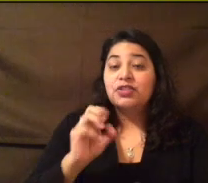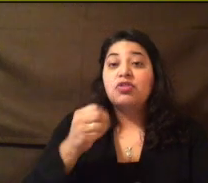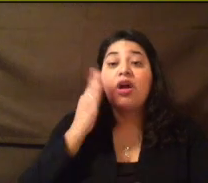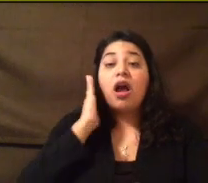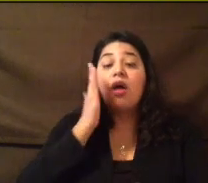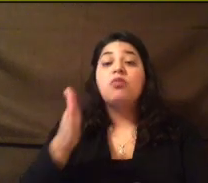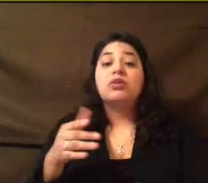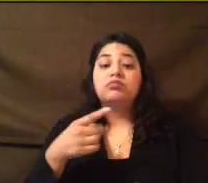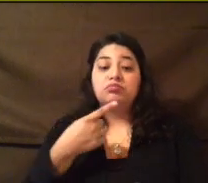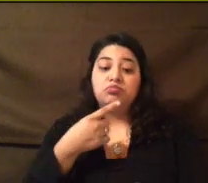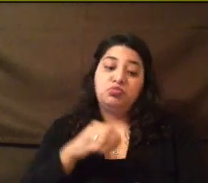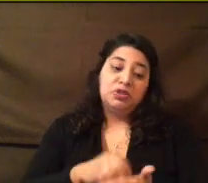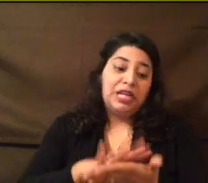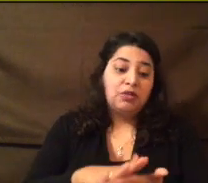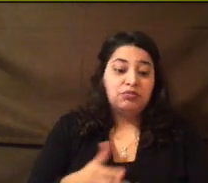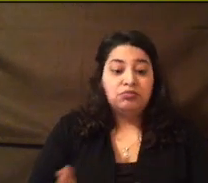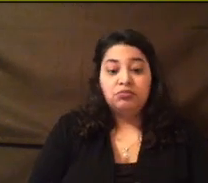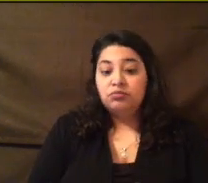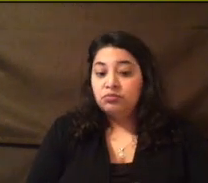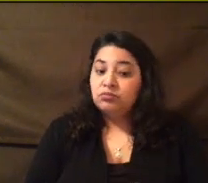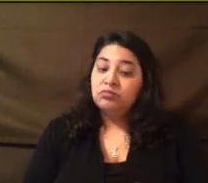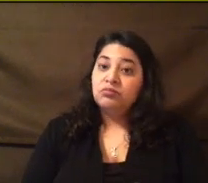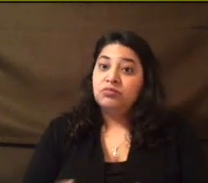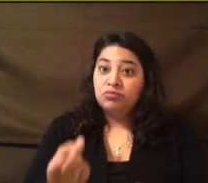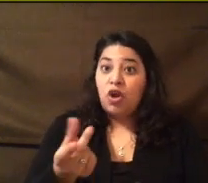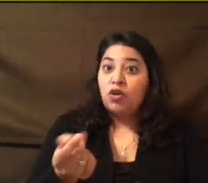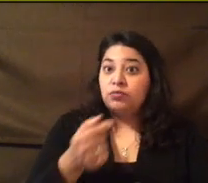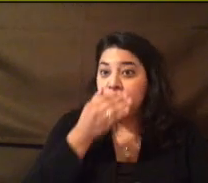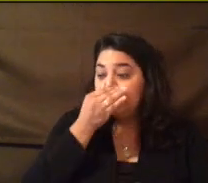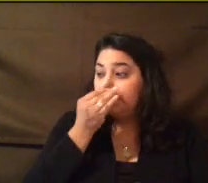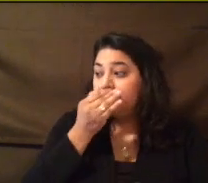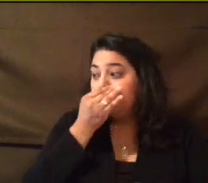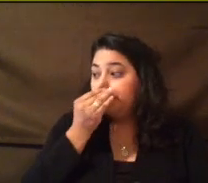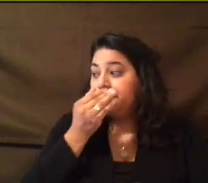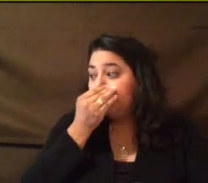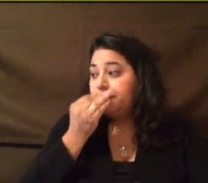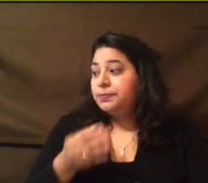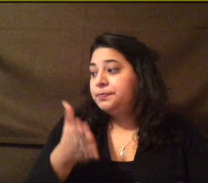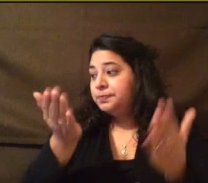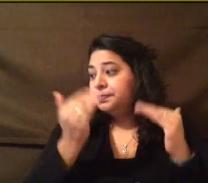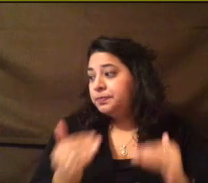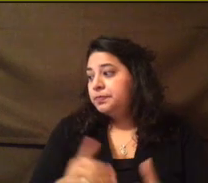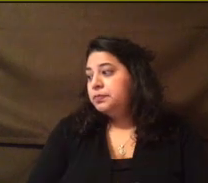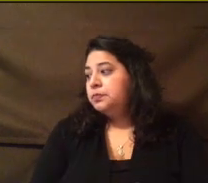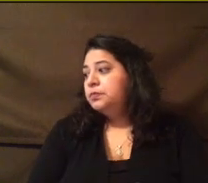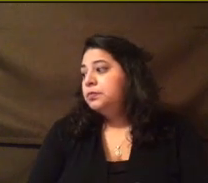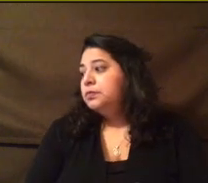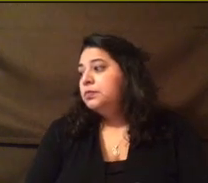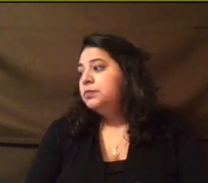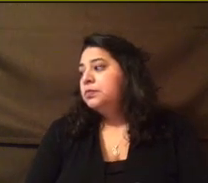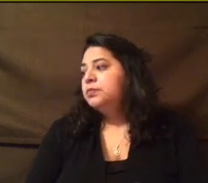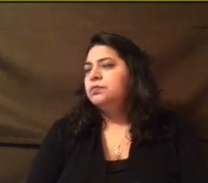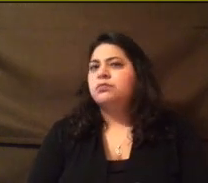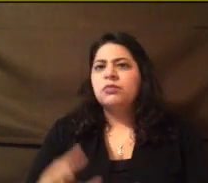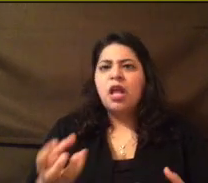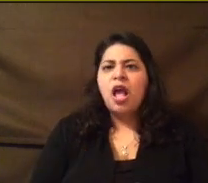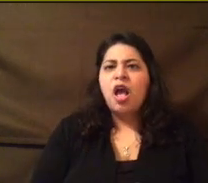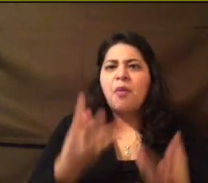easy right here, is dog, which was 8. So I'm going to say pretty certainly that that's